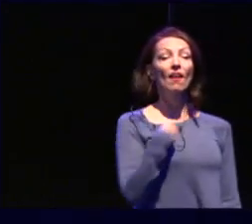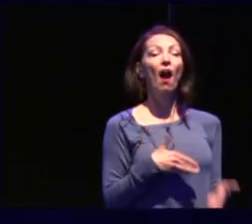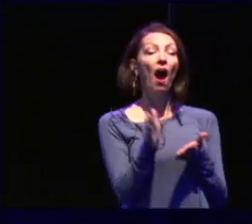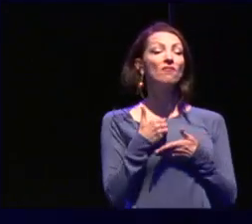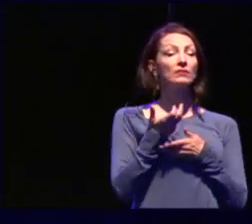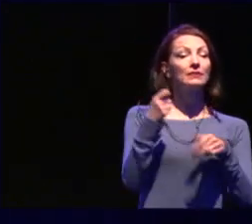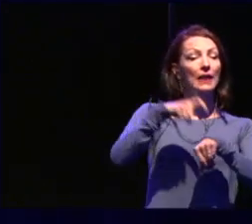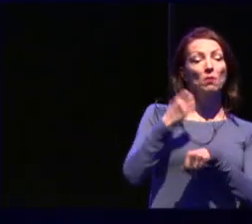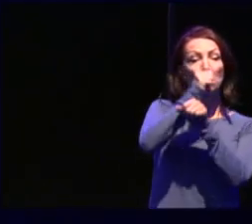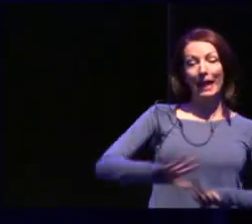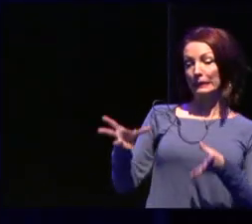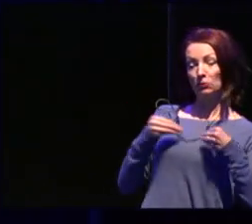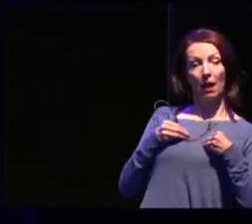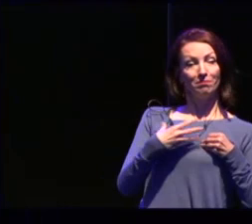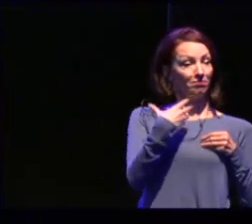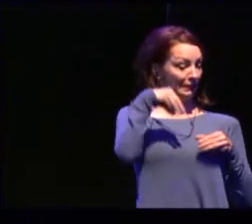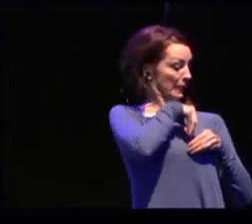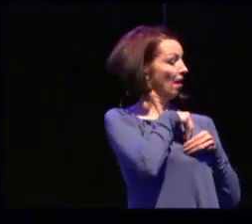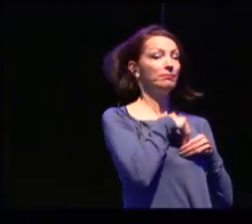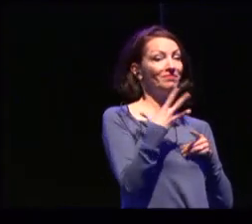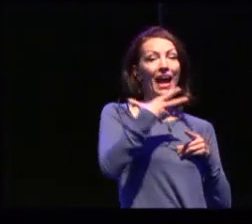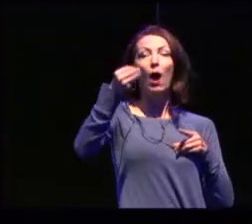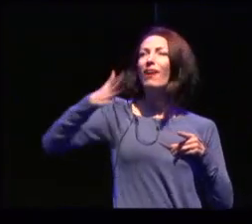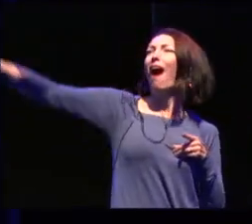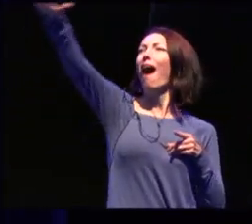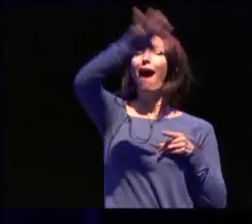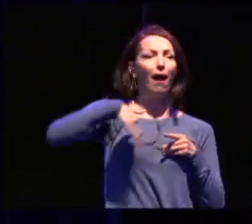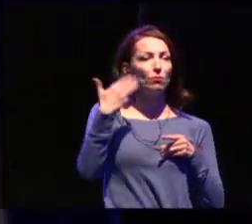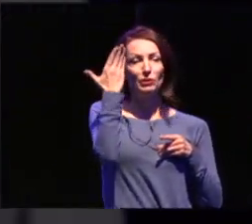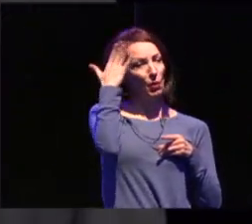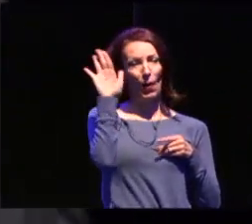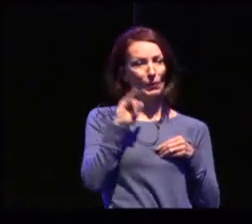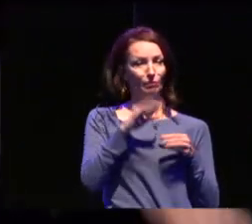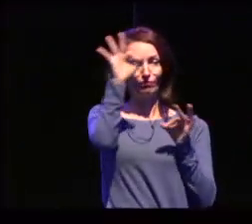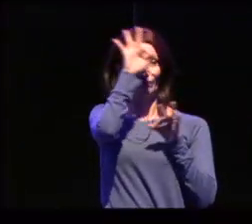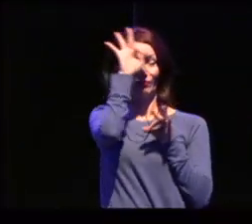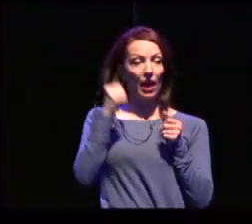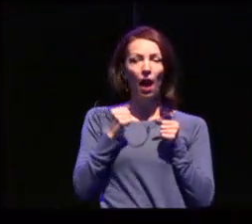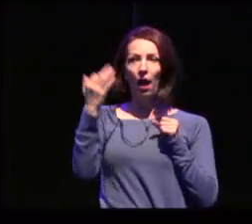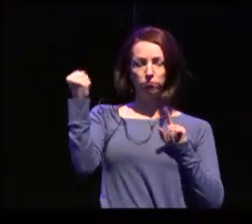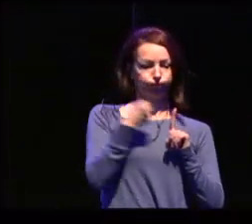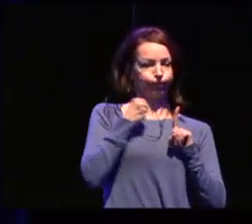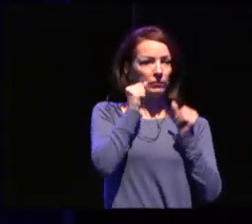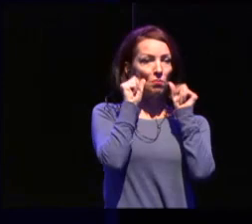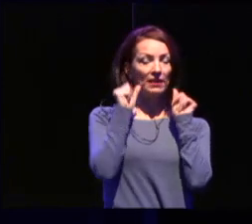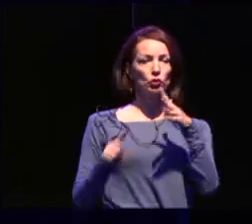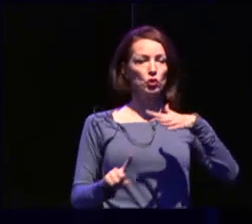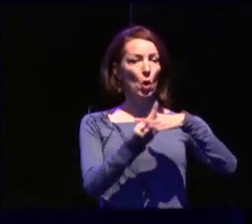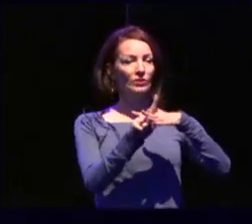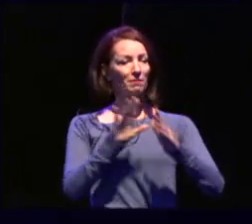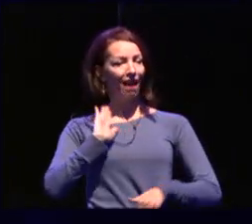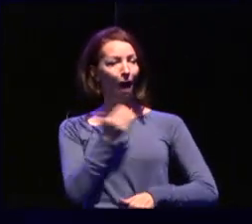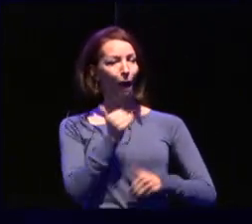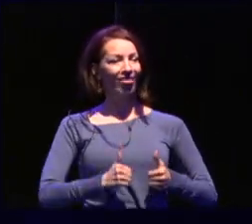us is outside of our present paradigm. It's in the realm of the unknown. And it surprises us when it shows up in our